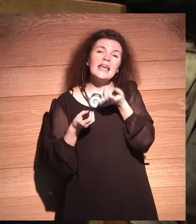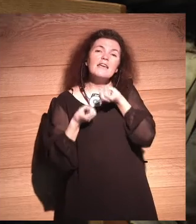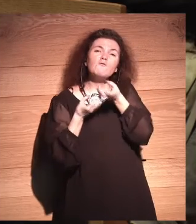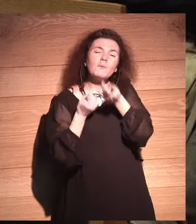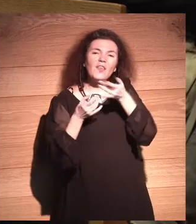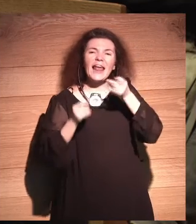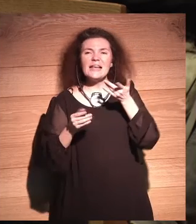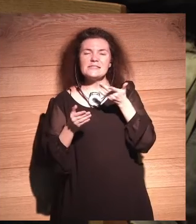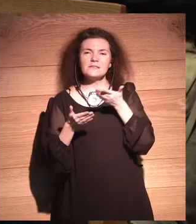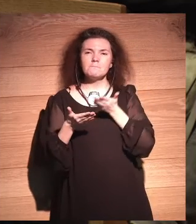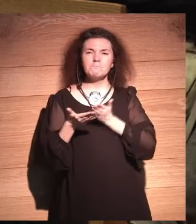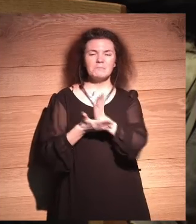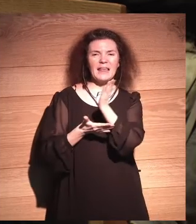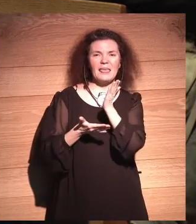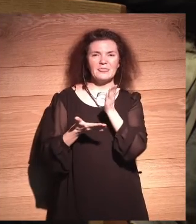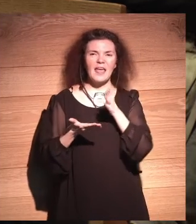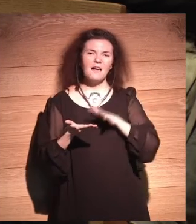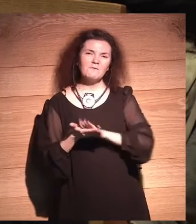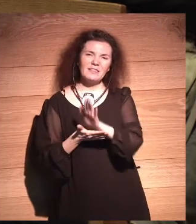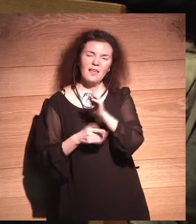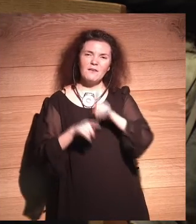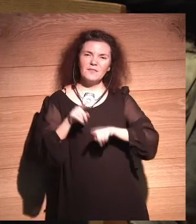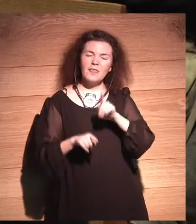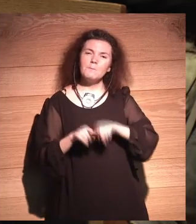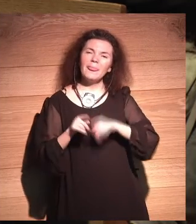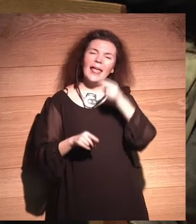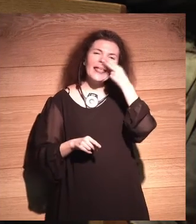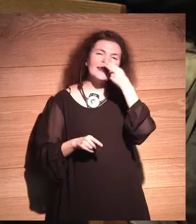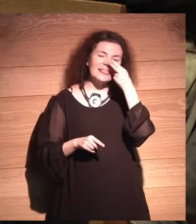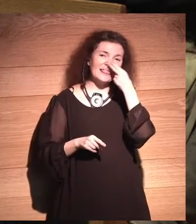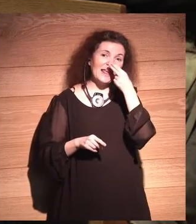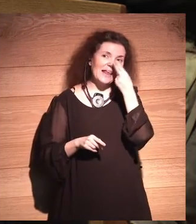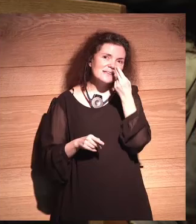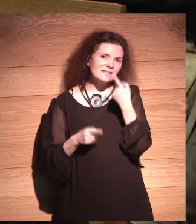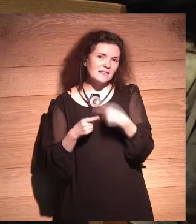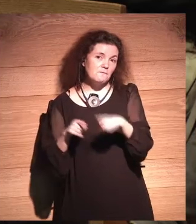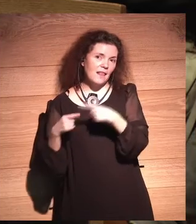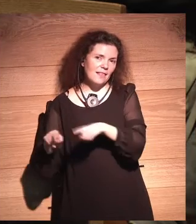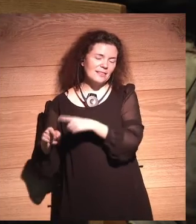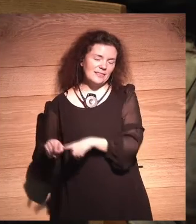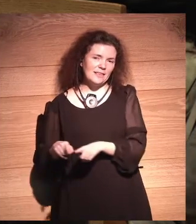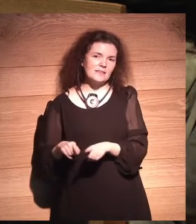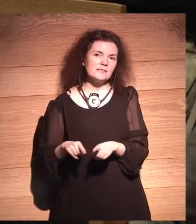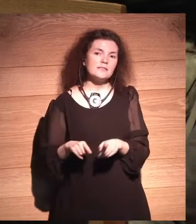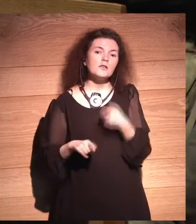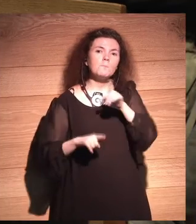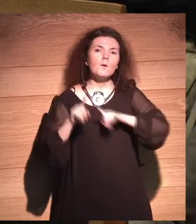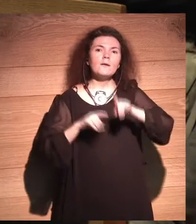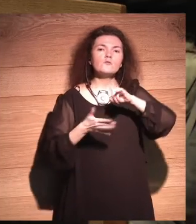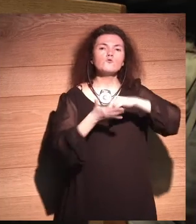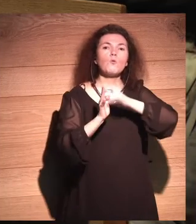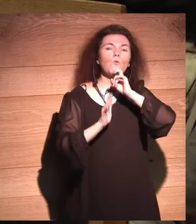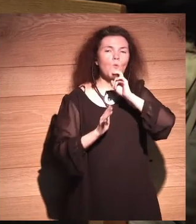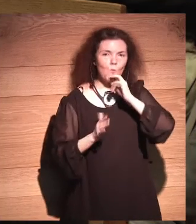money, basically, how should we get out of that problem? Yeah, because if we say yes, opinion